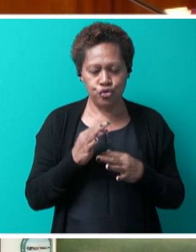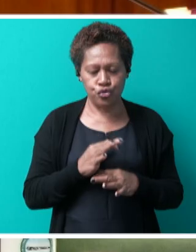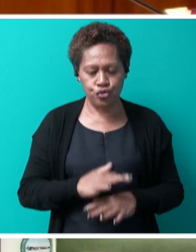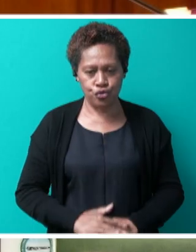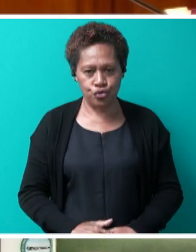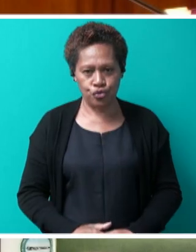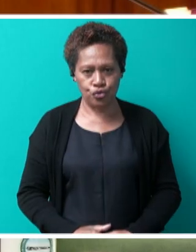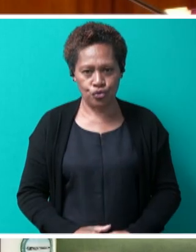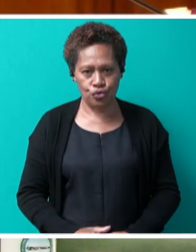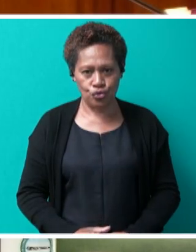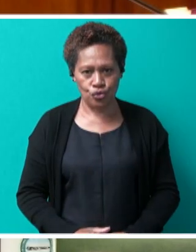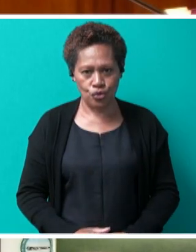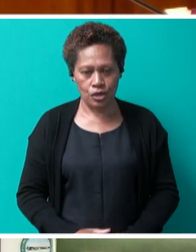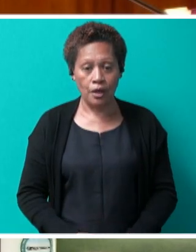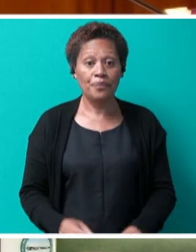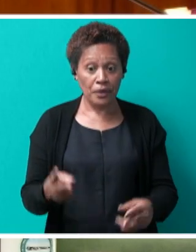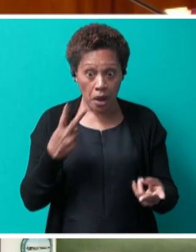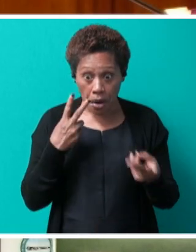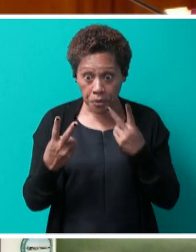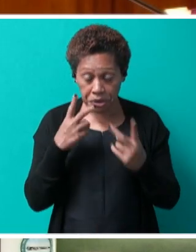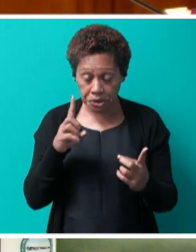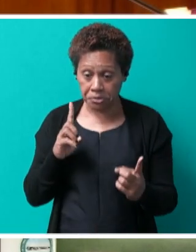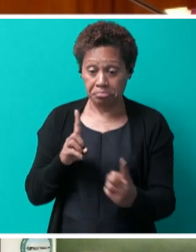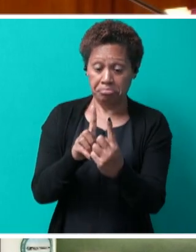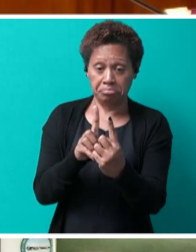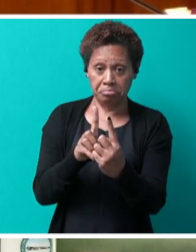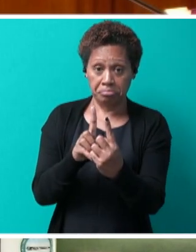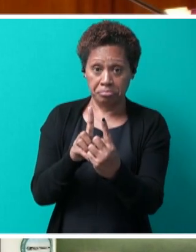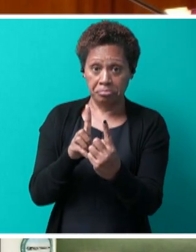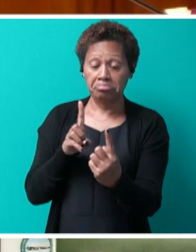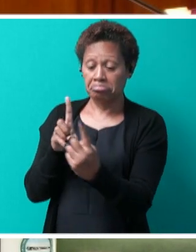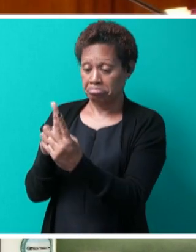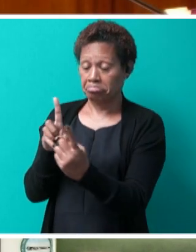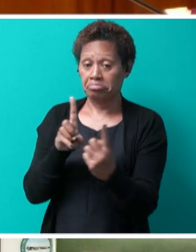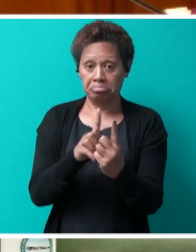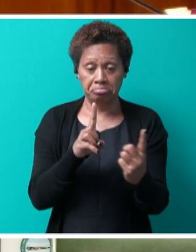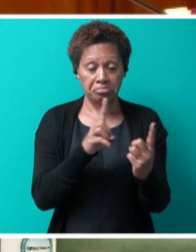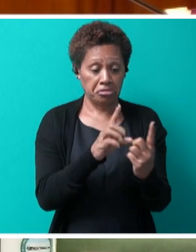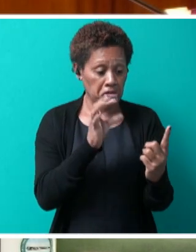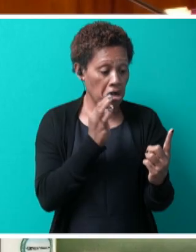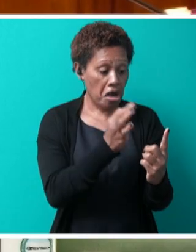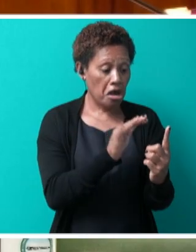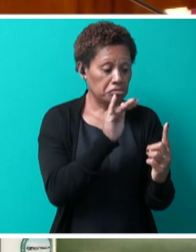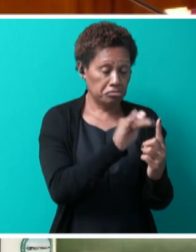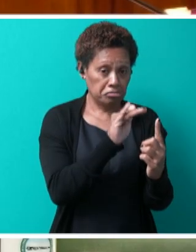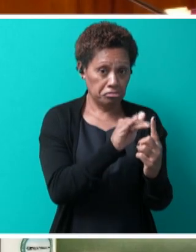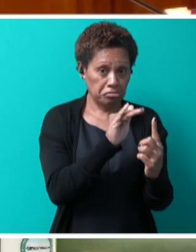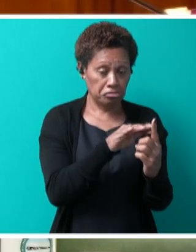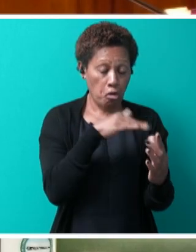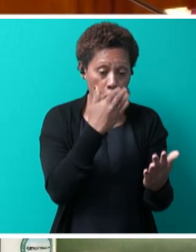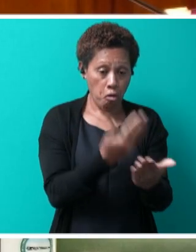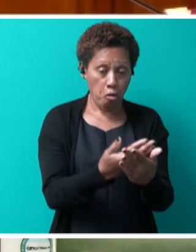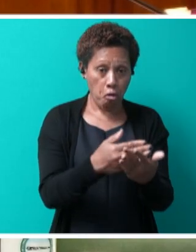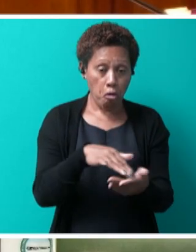lebu ni kito skot sarngaya ni na non ramata ni katu ba na bingara. Sa tandol talanga na bingara bir na tumtumbu